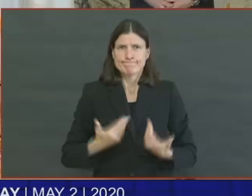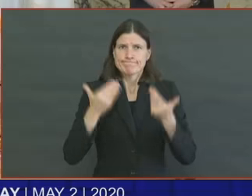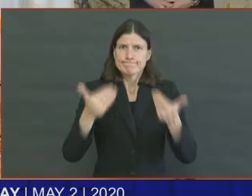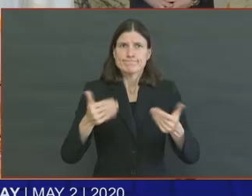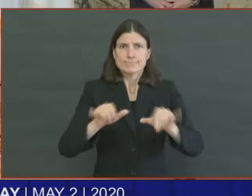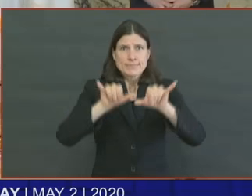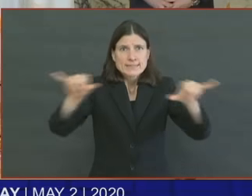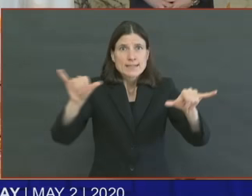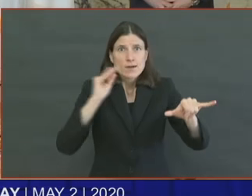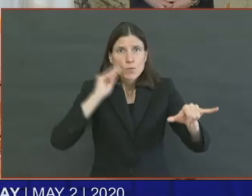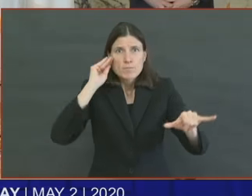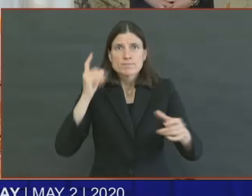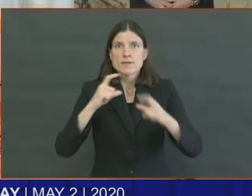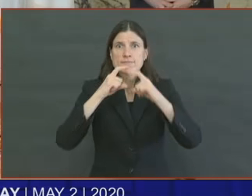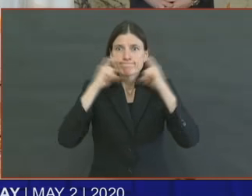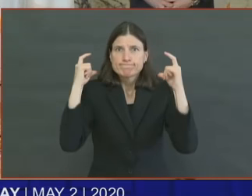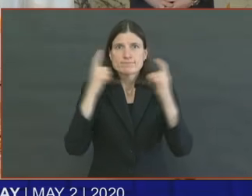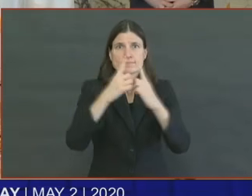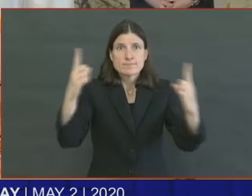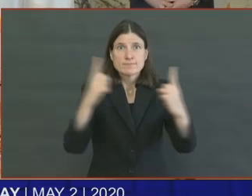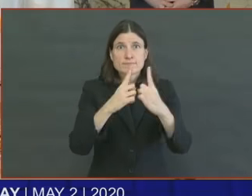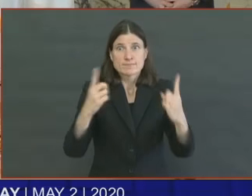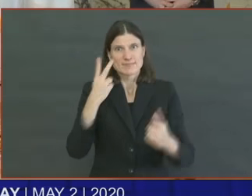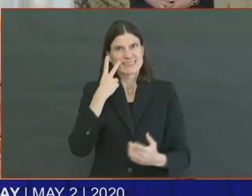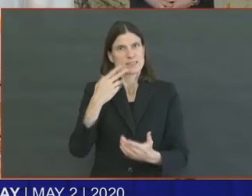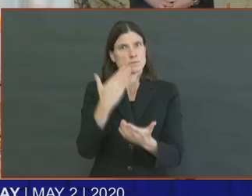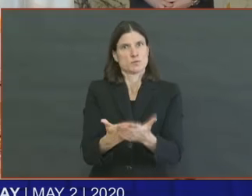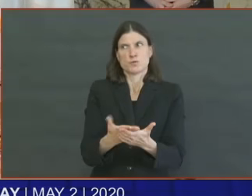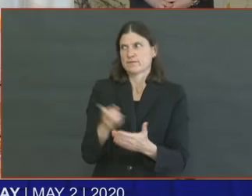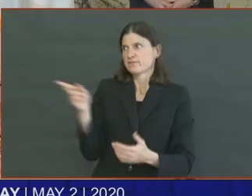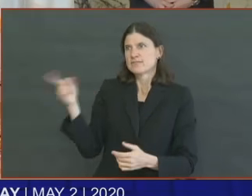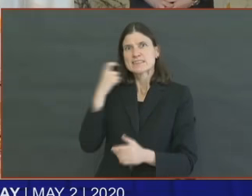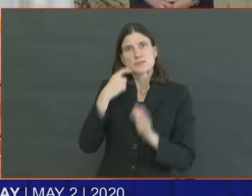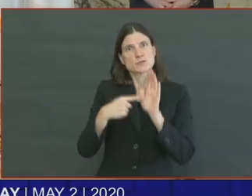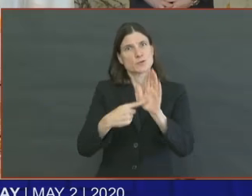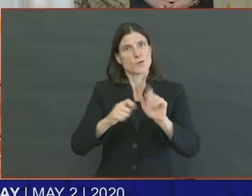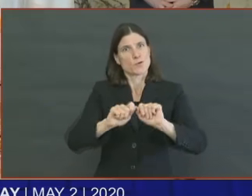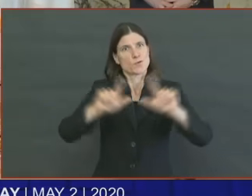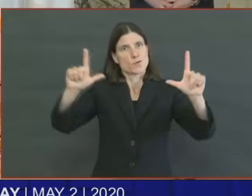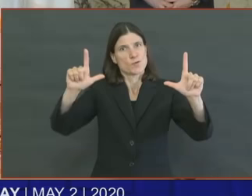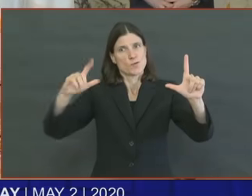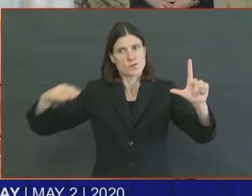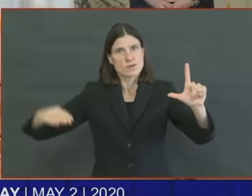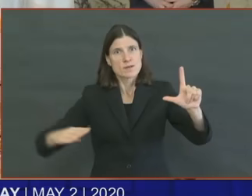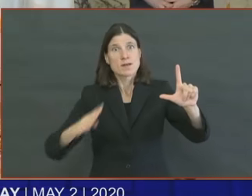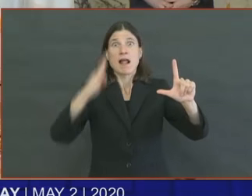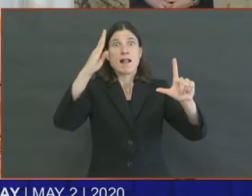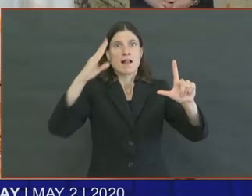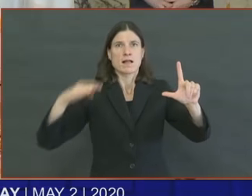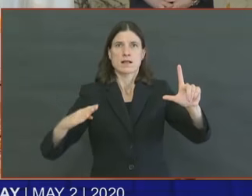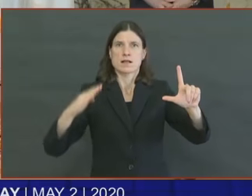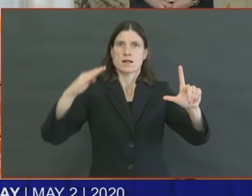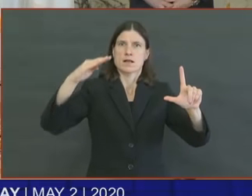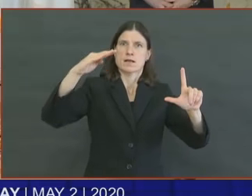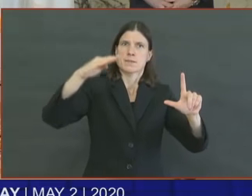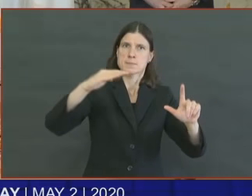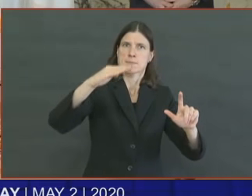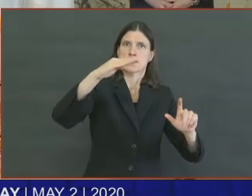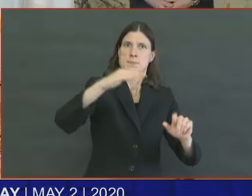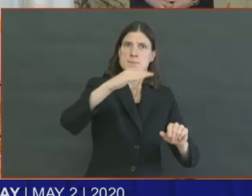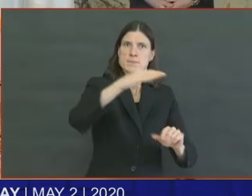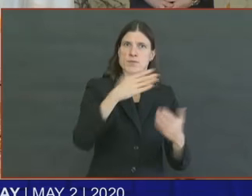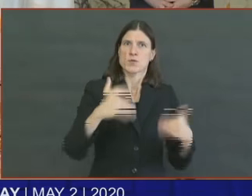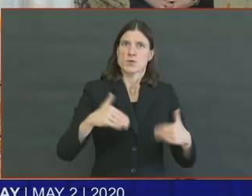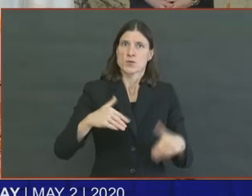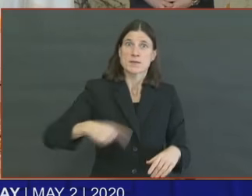coverings, when we stay at home, when we're sick, each of us is helping Rhode Island as a whole